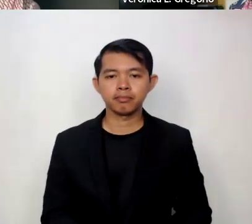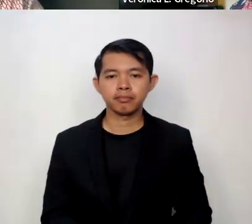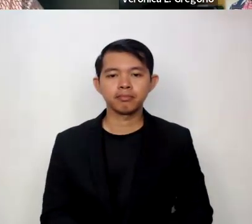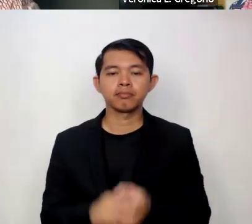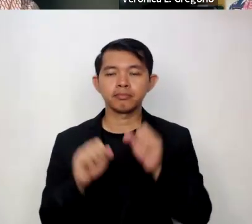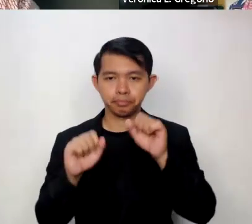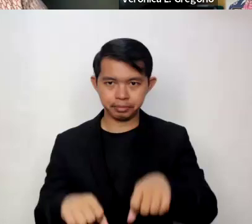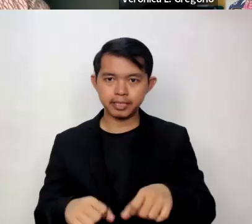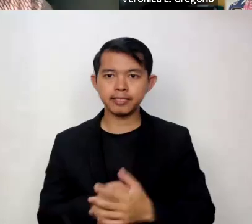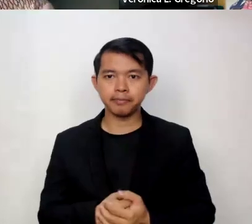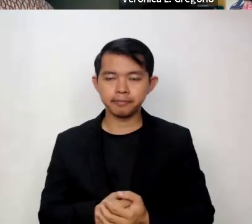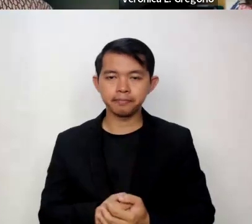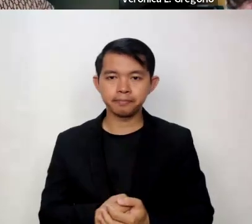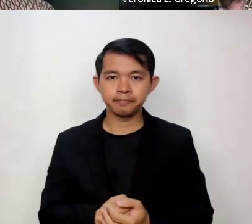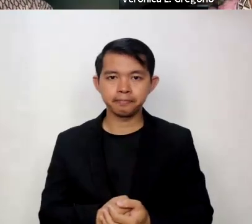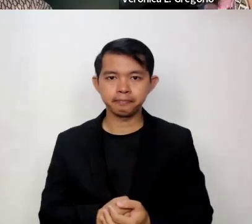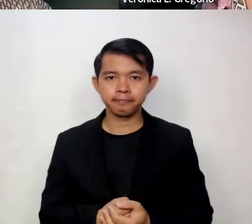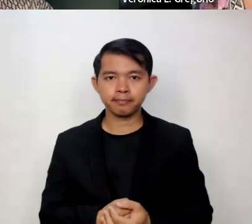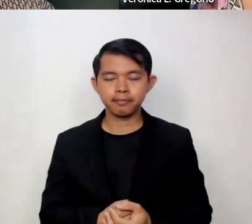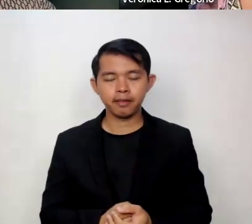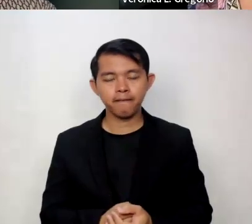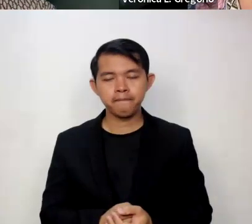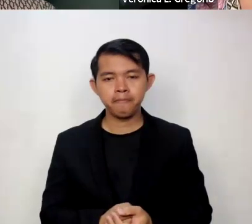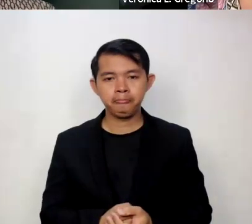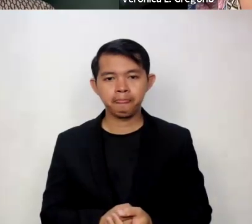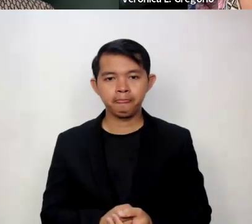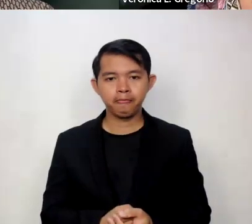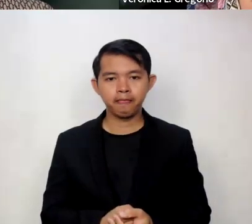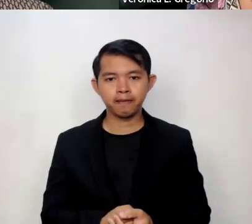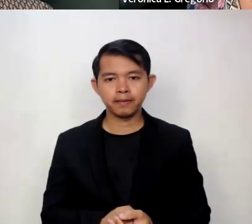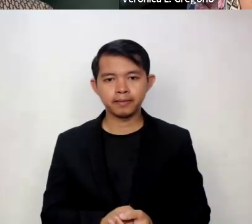work. And at the end, let me just read that